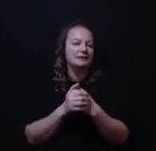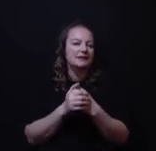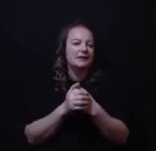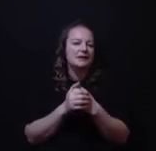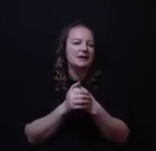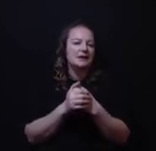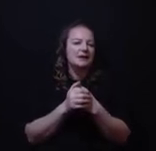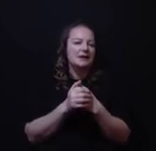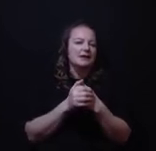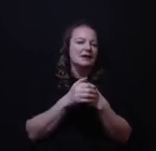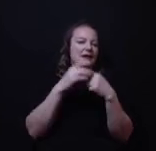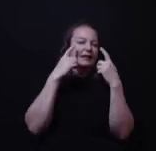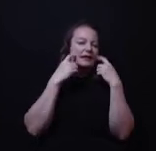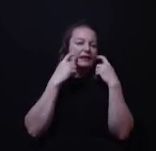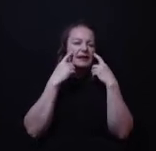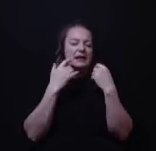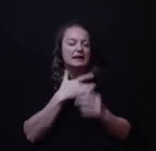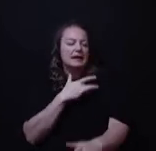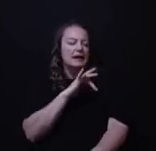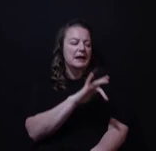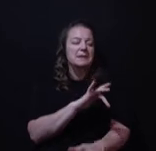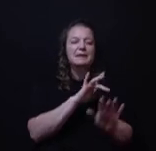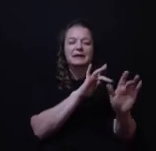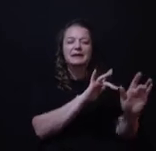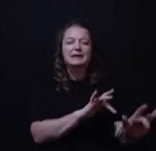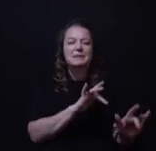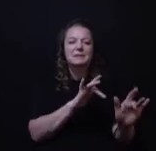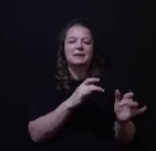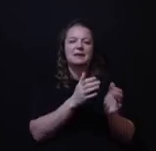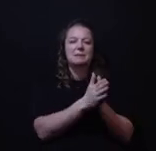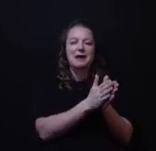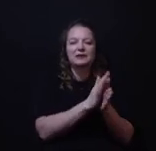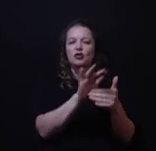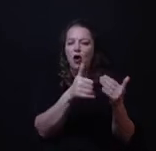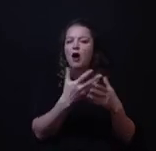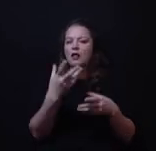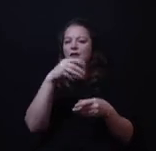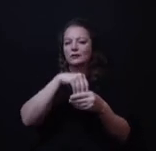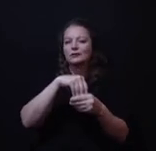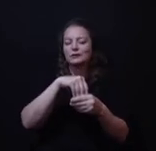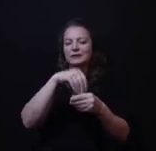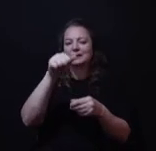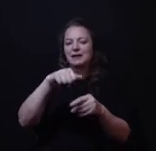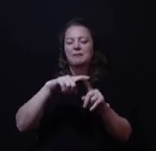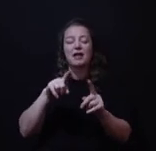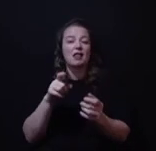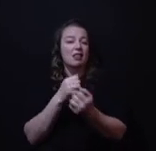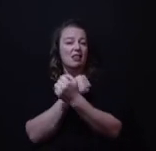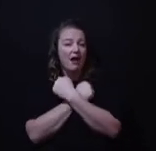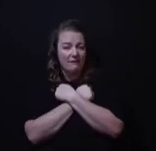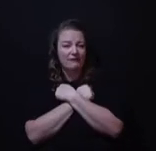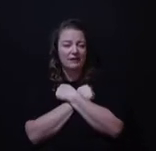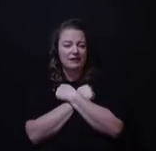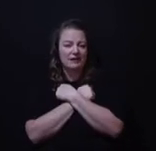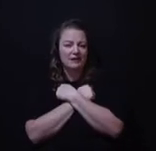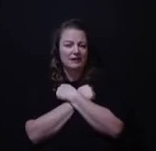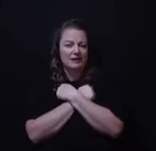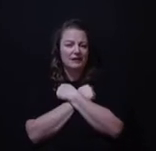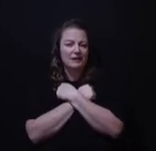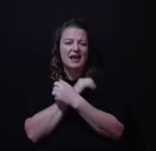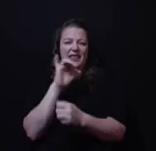The tears and the empathy and the sympathy and the passion and the drive, it all comes with it. But love is